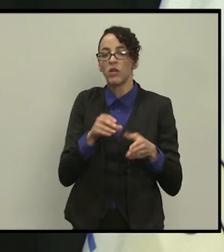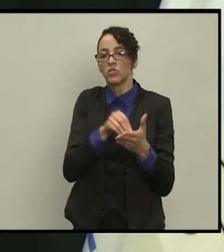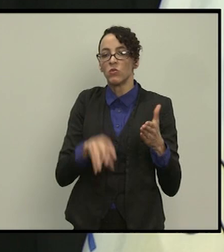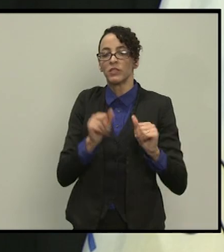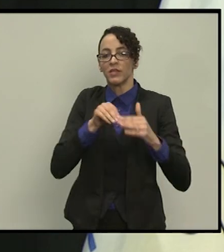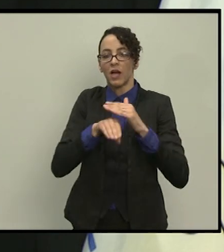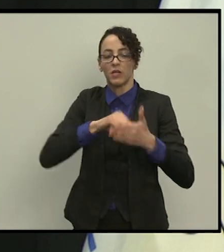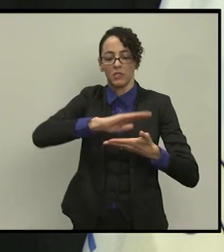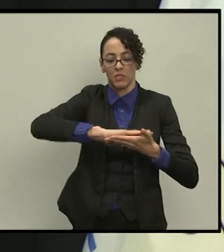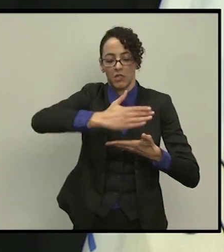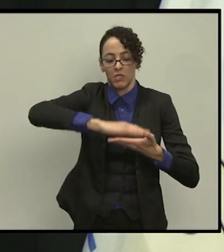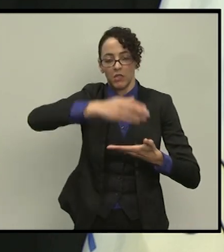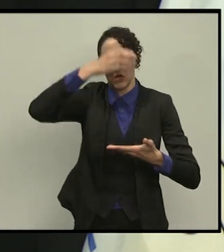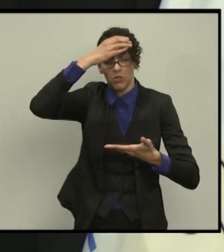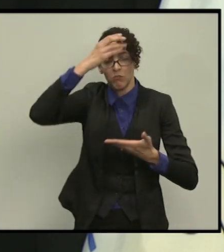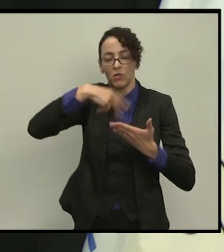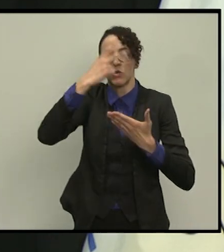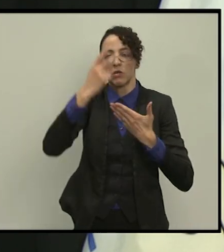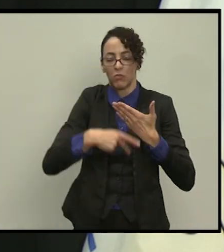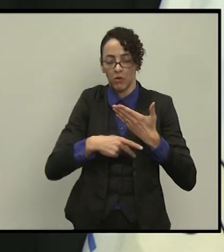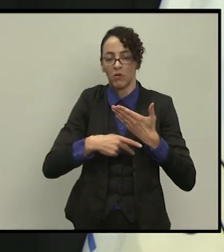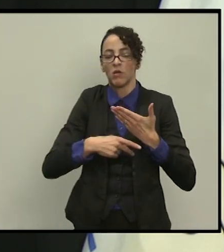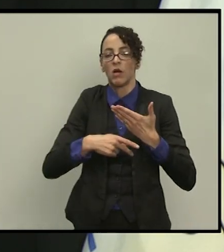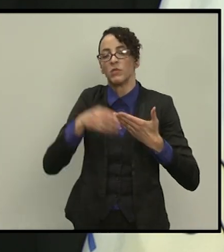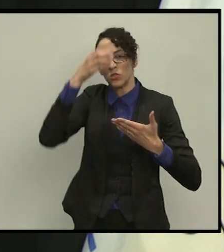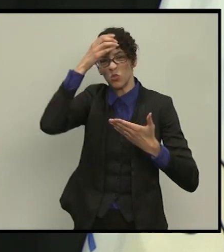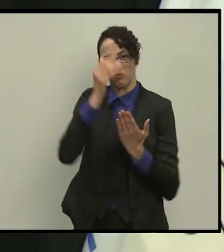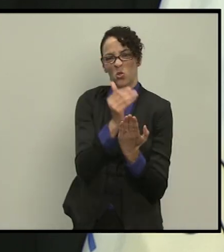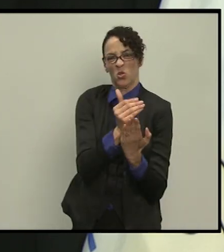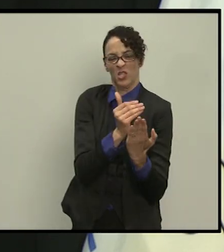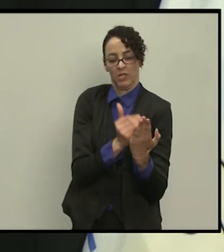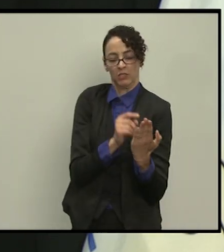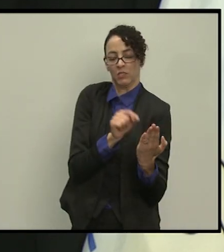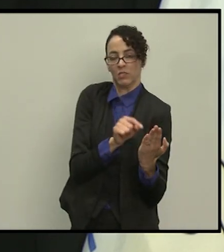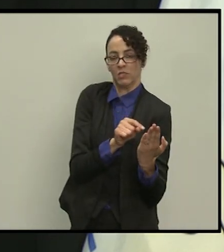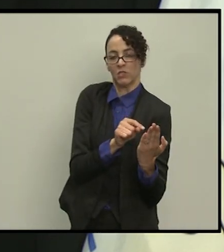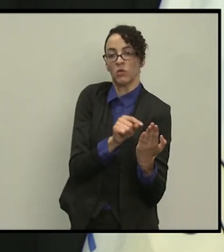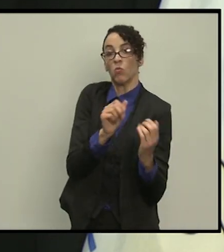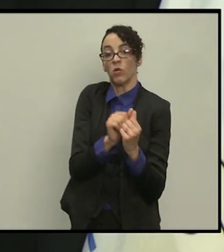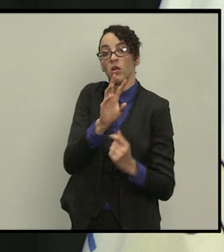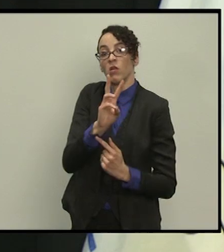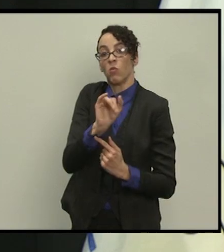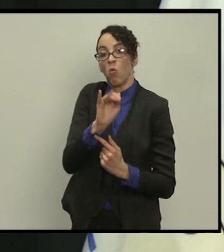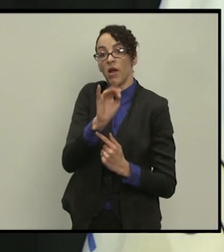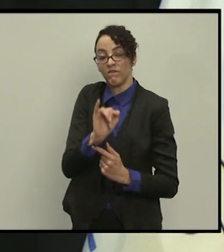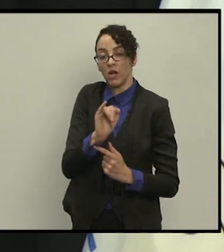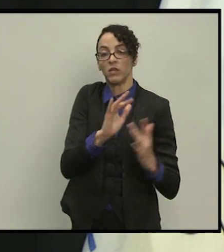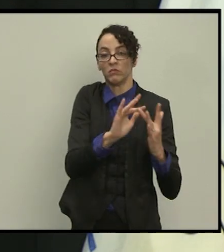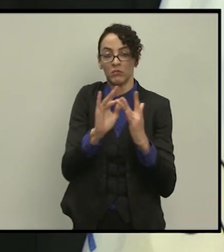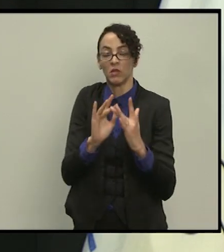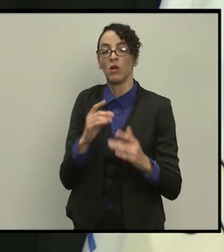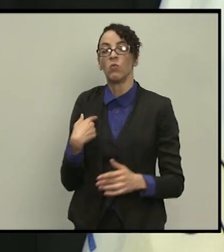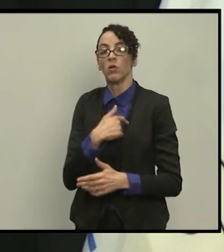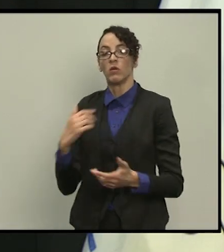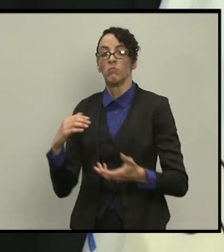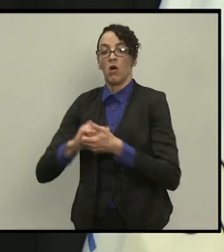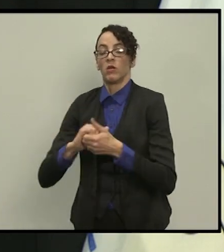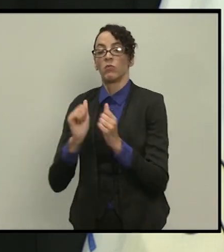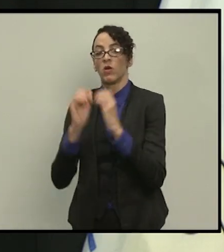and online curriculum. We were able to purchase hundreds of computers in partnership with the Housing Authority and Hope